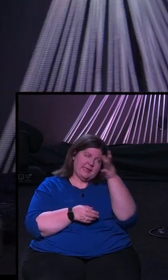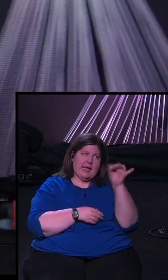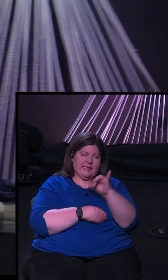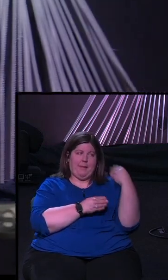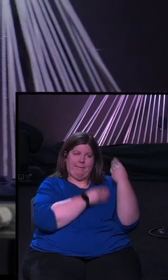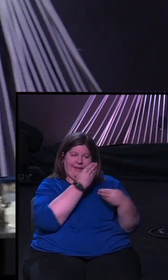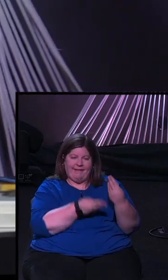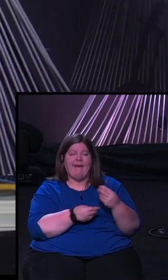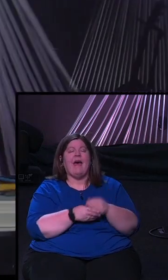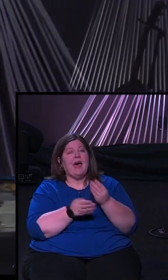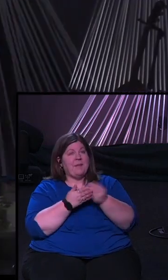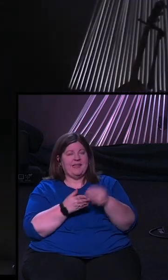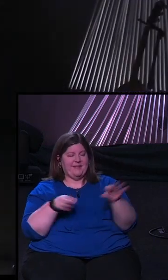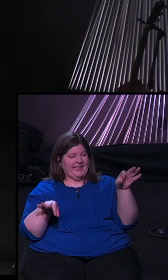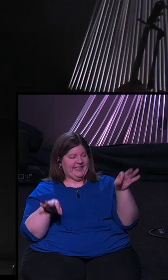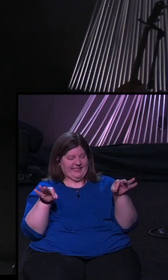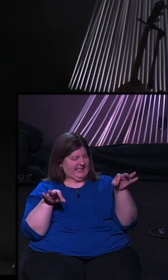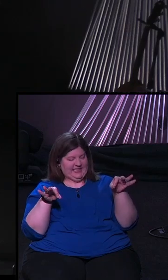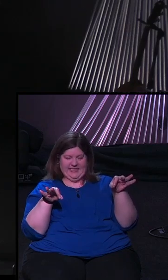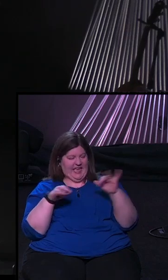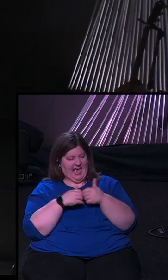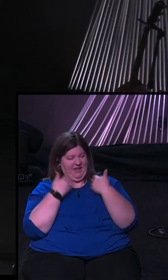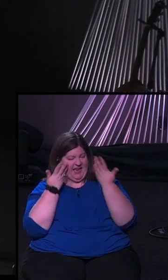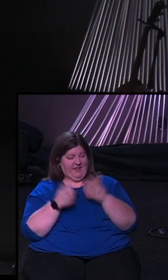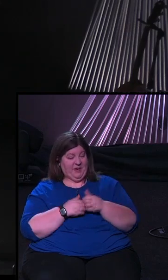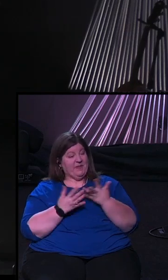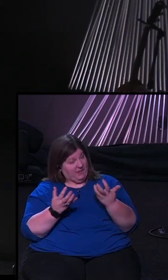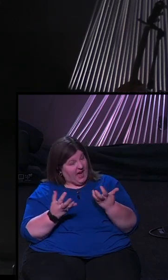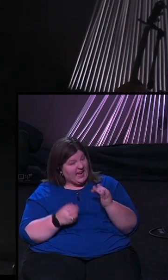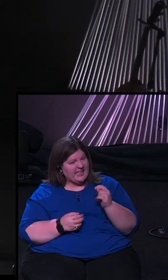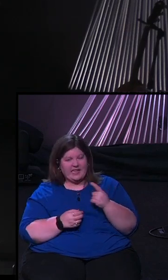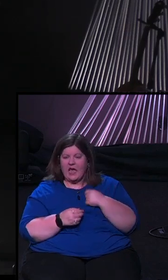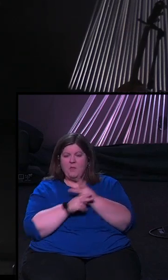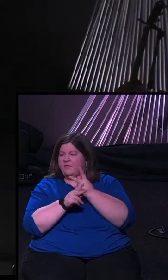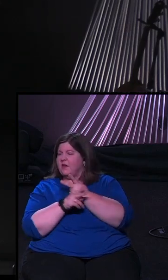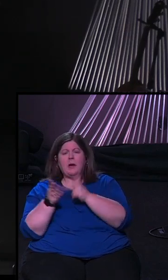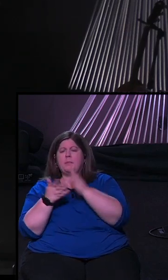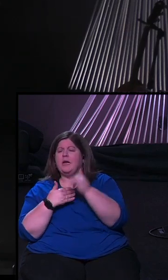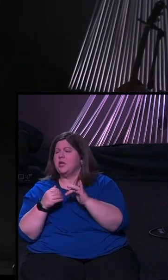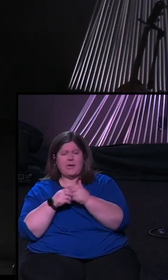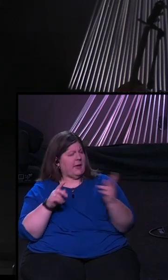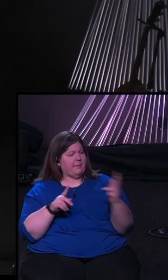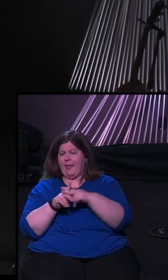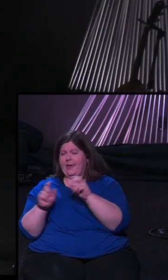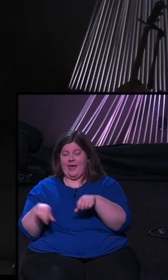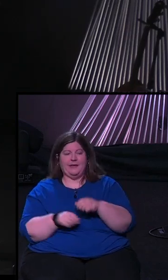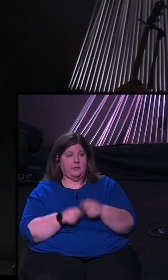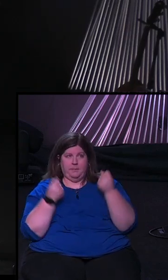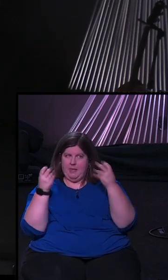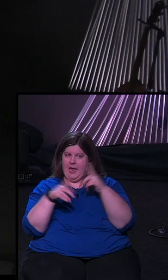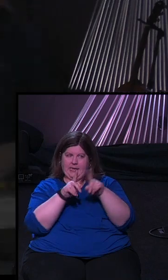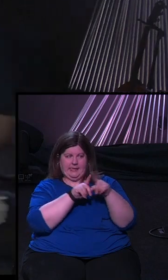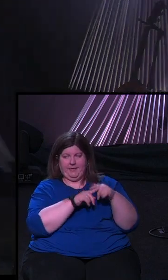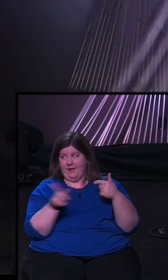Sometimes I'll buy a tool that I don't really know how to use, but I'm like, I kind of want to use that one, so I'll go find a project to go use that tool. So I brought a bunch of them